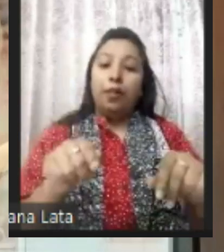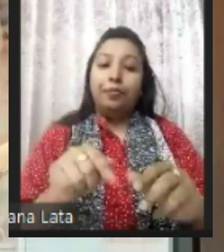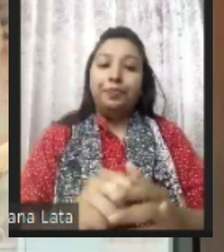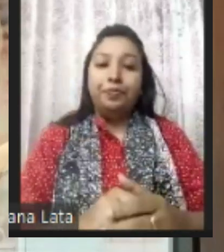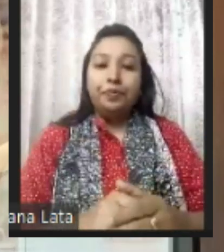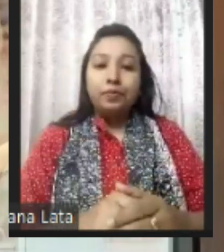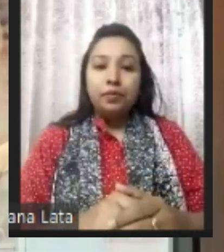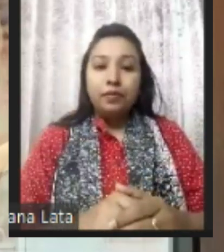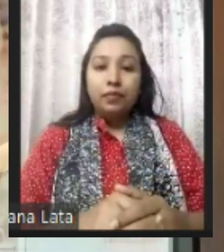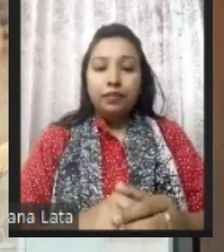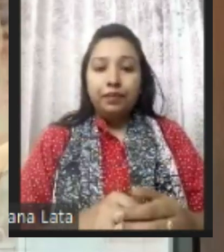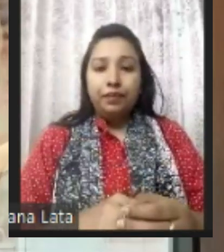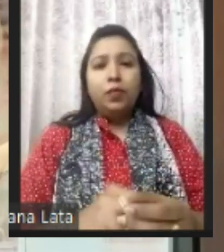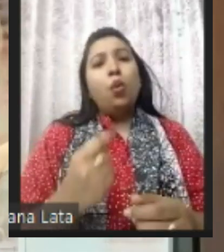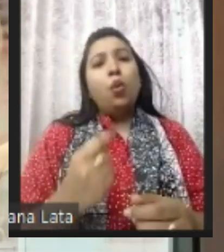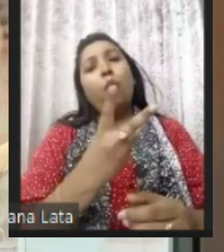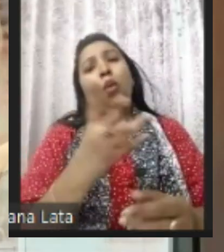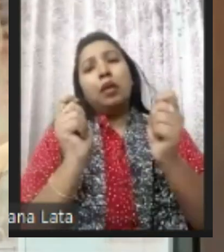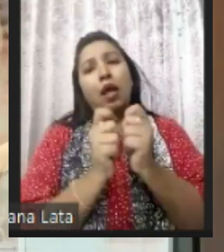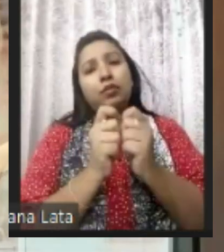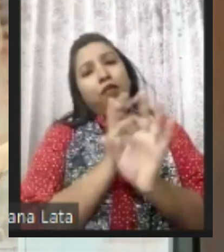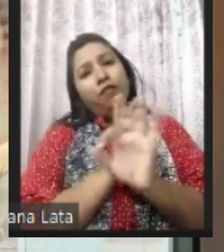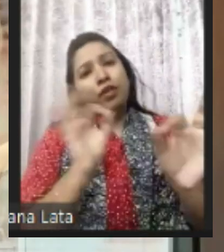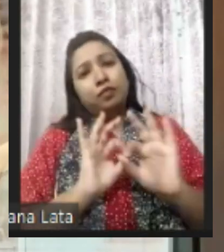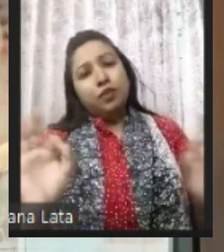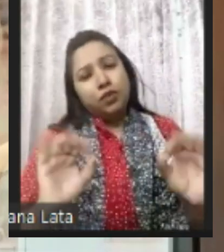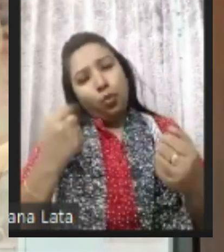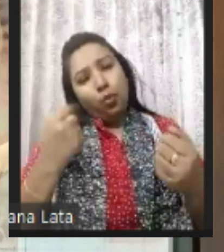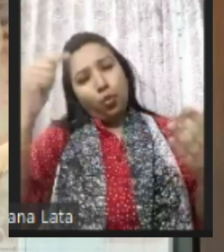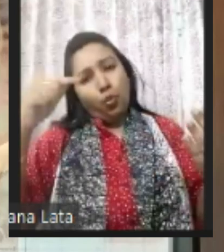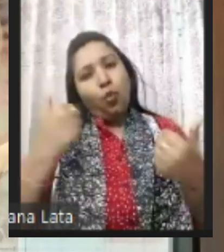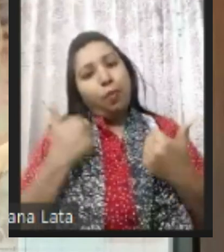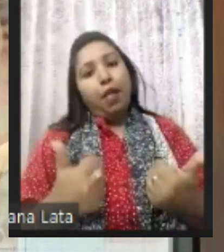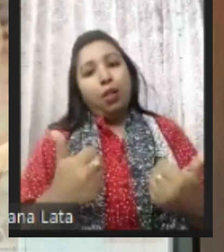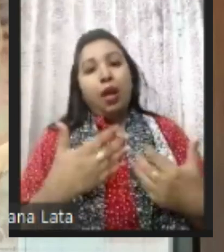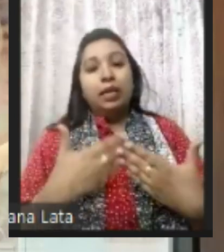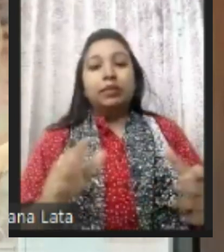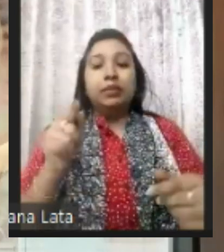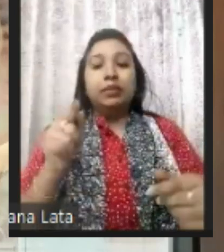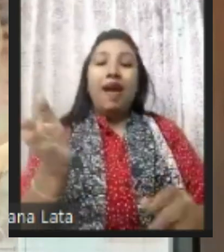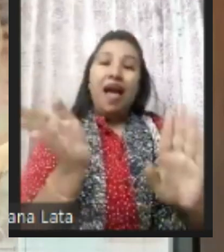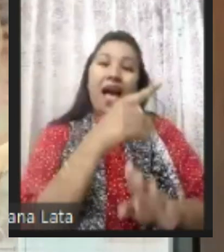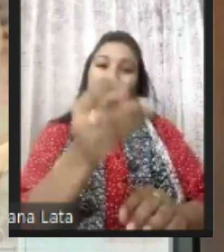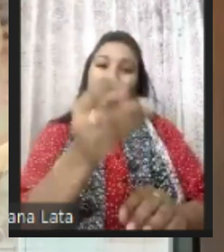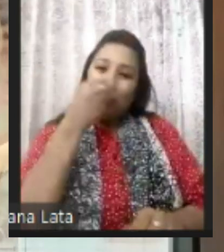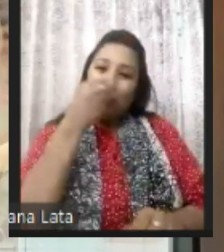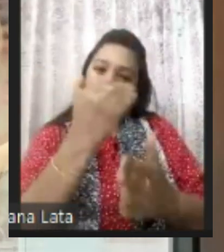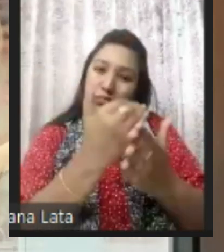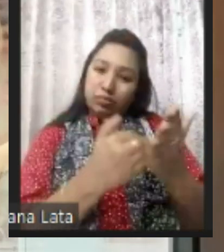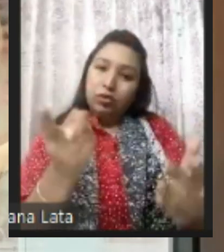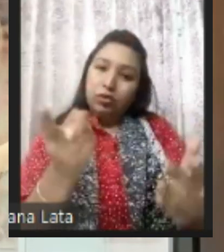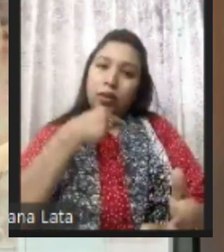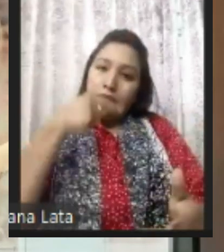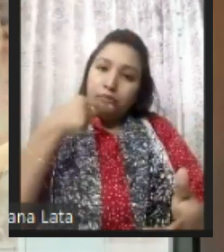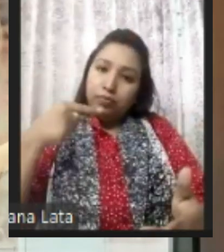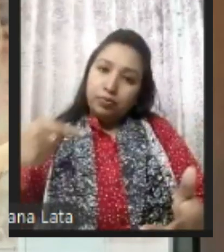many steps have been taken, both nationally and internationally. That's been mentioned by our keynote speaker, our chief guest, and also